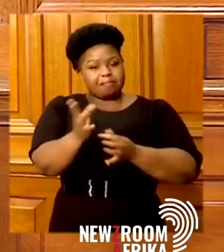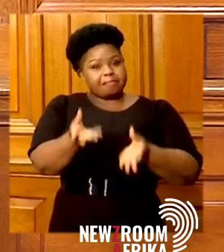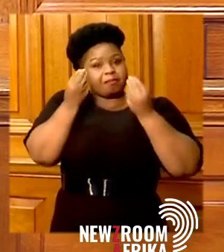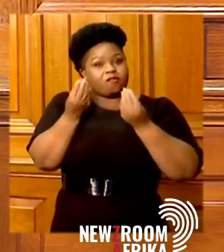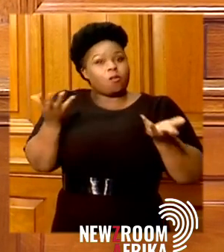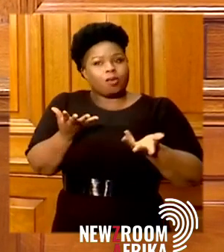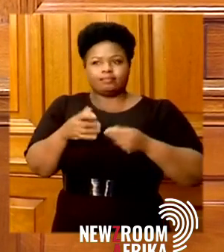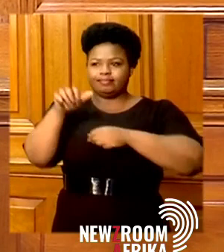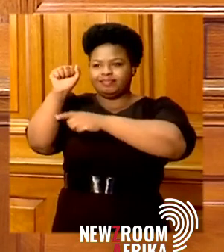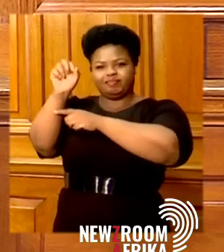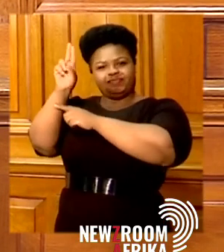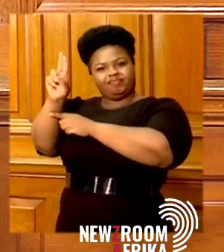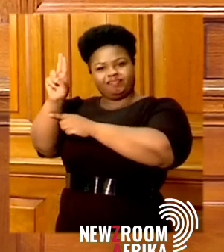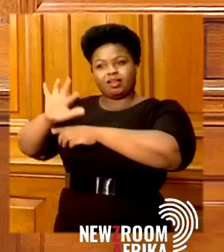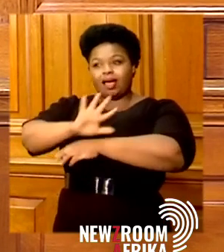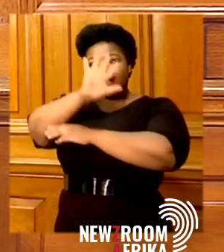African Union.